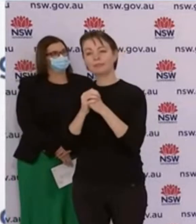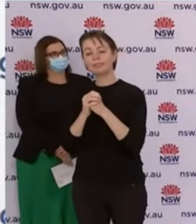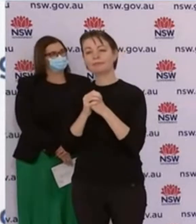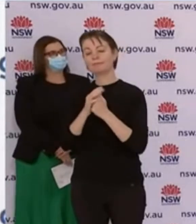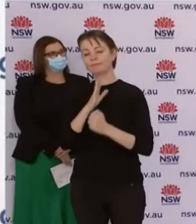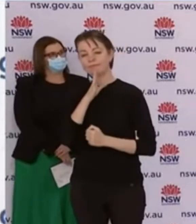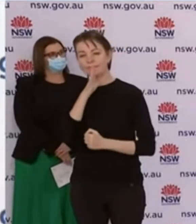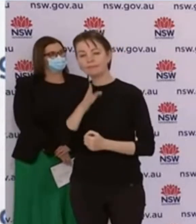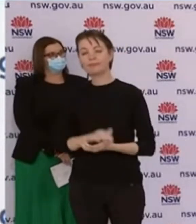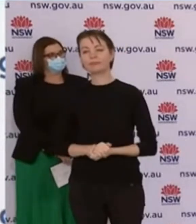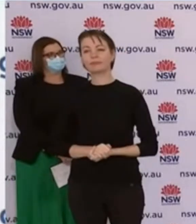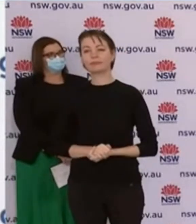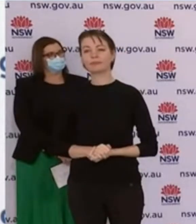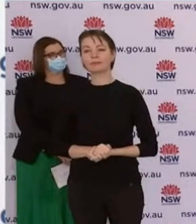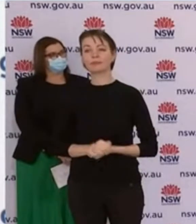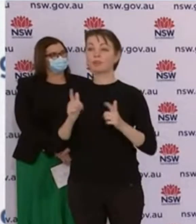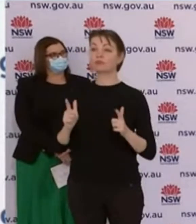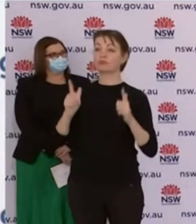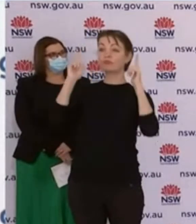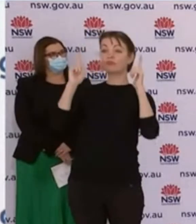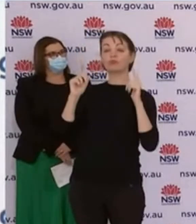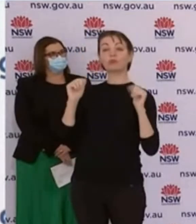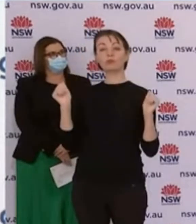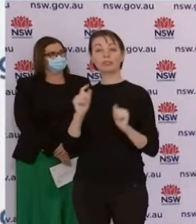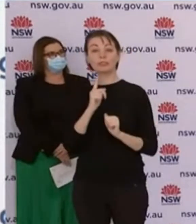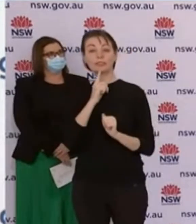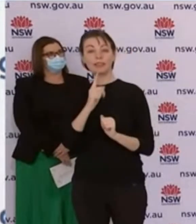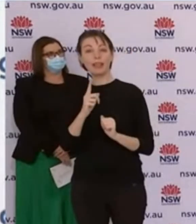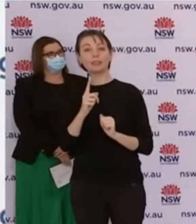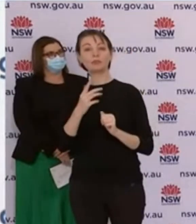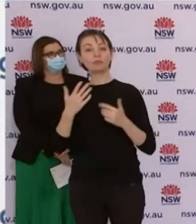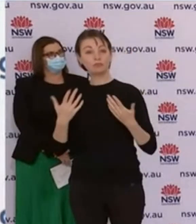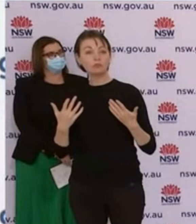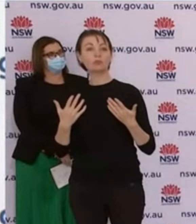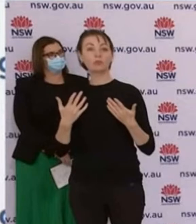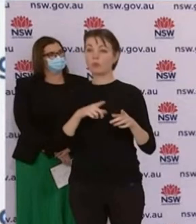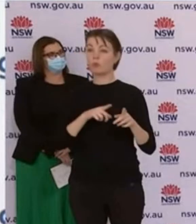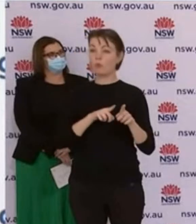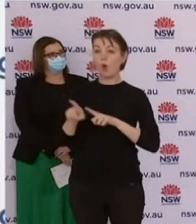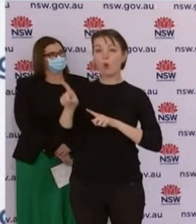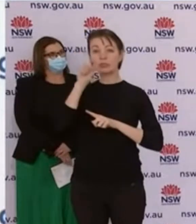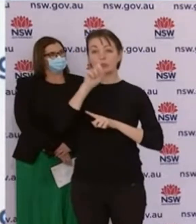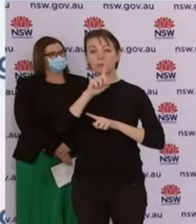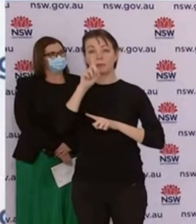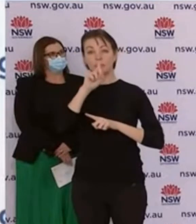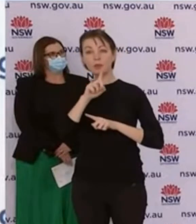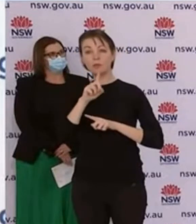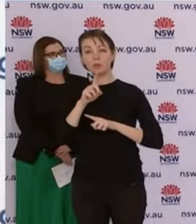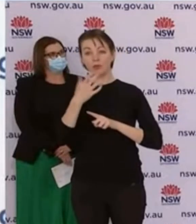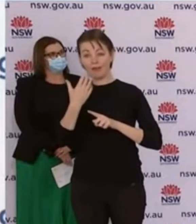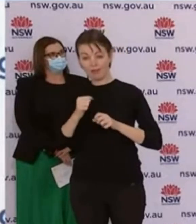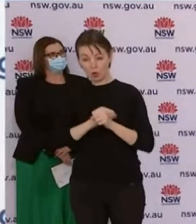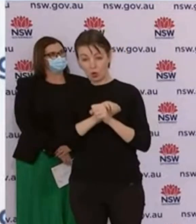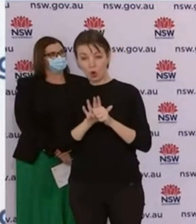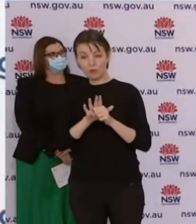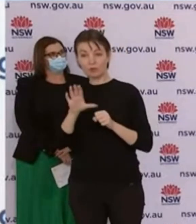away. As the Premier said, we continue to see a majority of cases emerging from the western